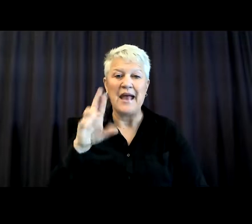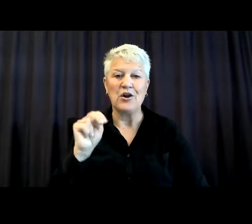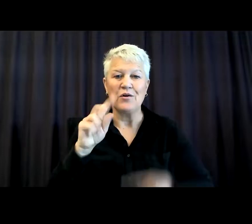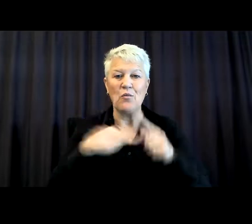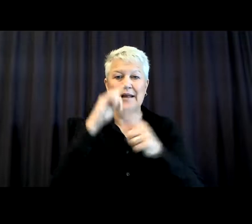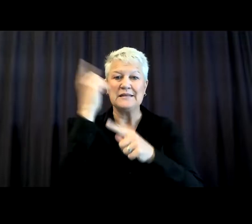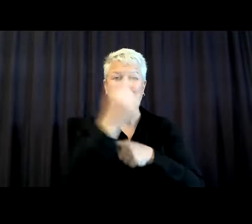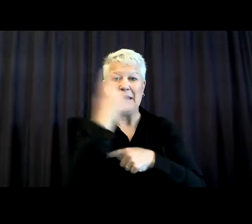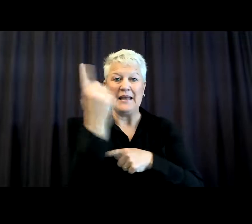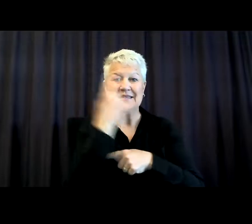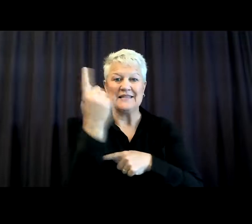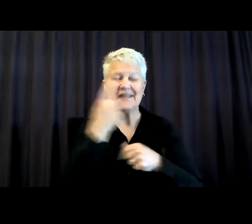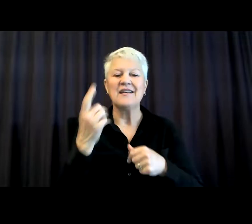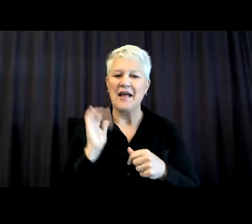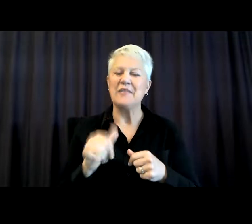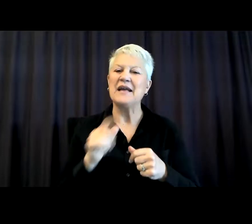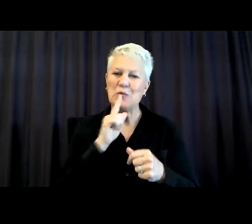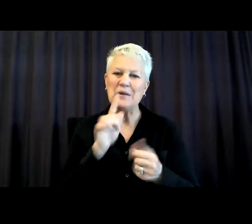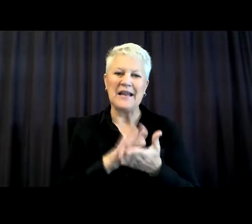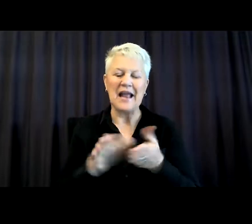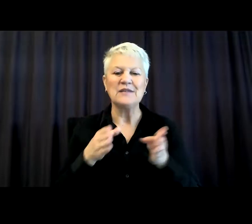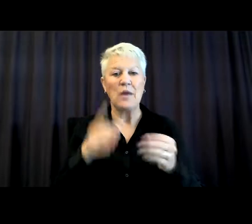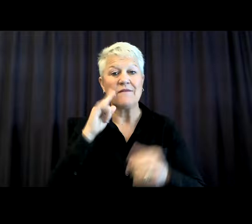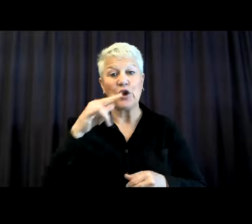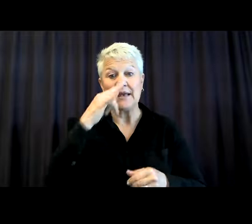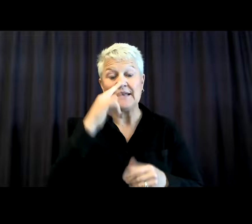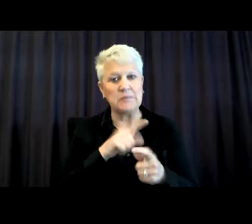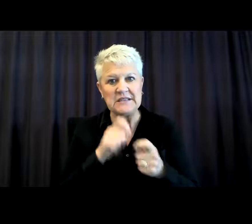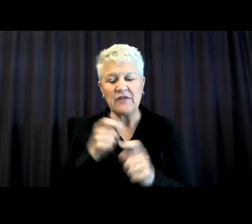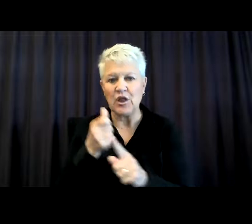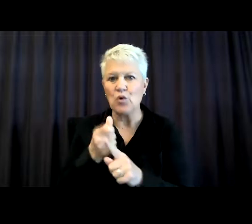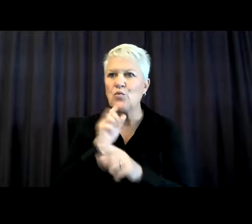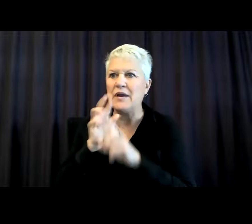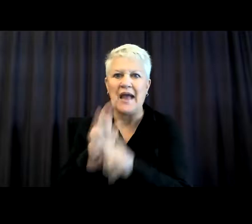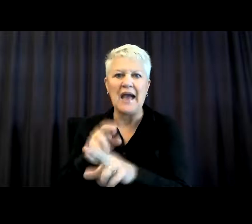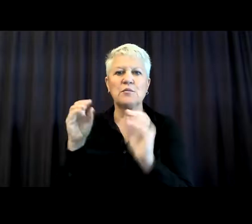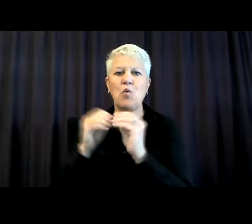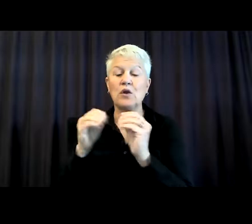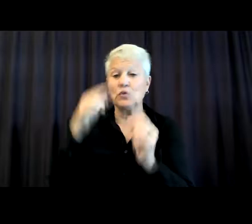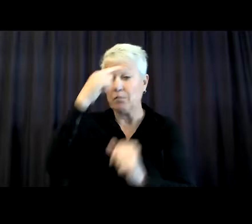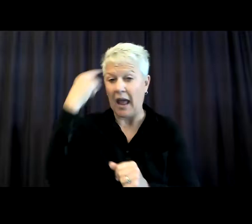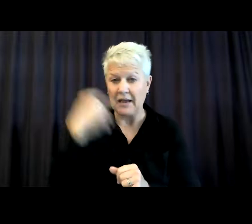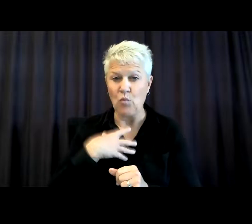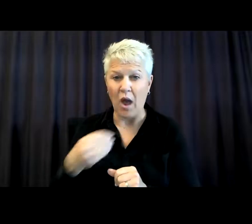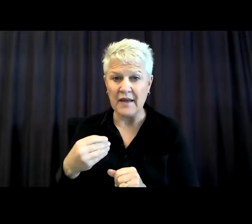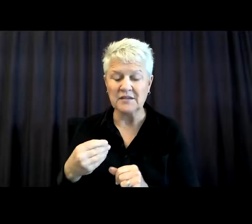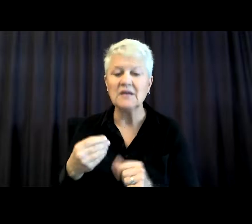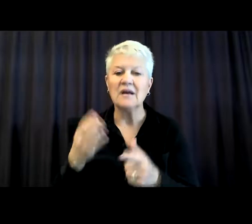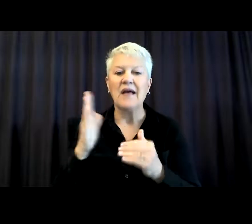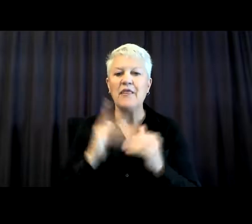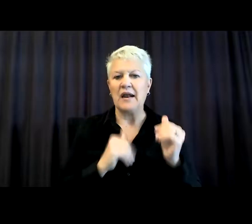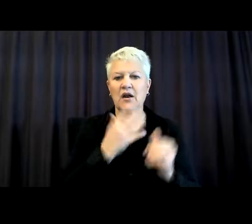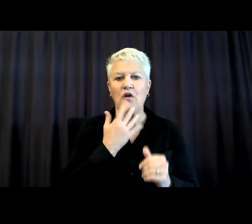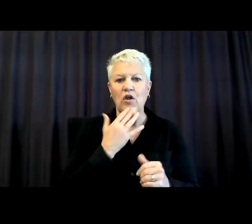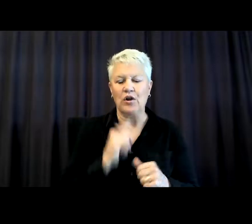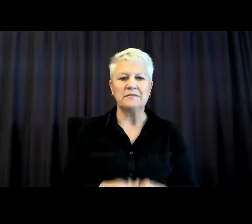spins around. And it's a very nice way for kids, particularly who are reacting more to black and white than they are to colors.